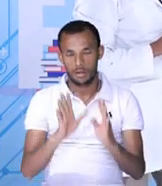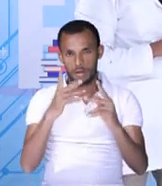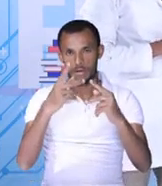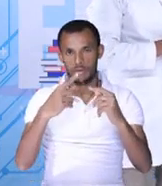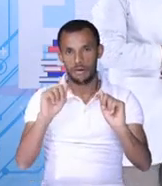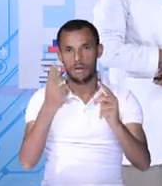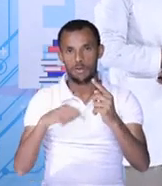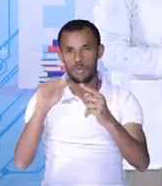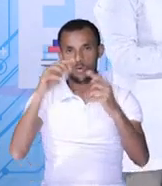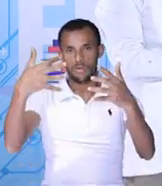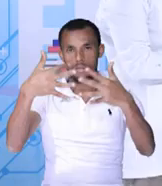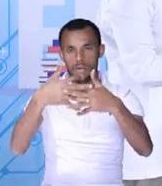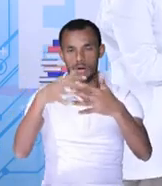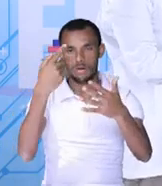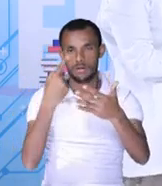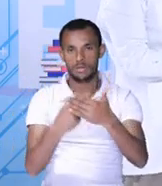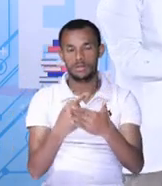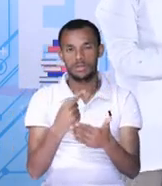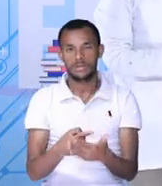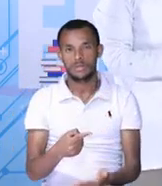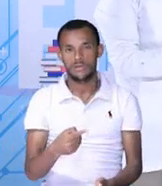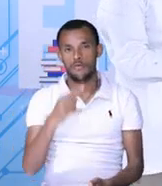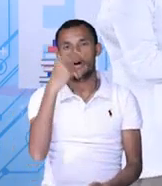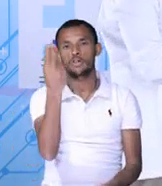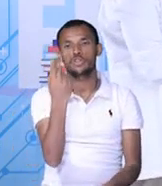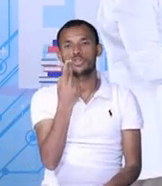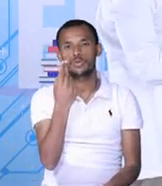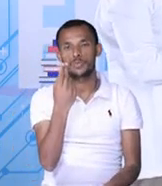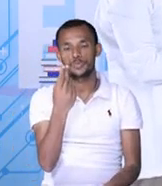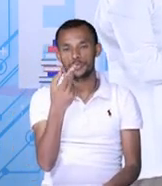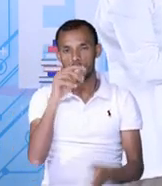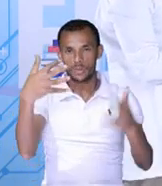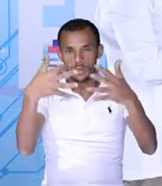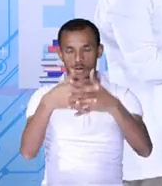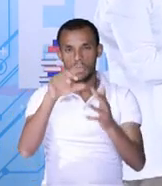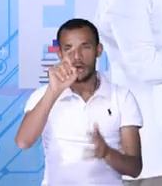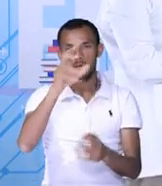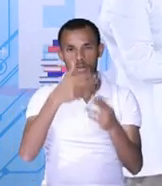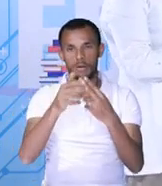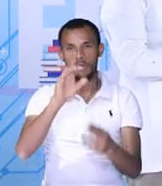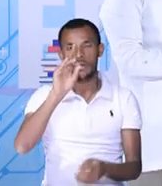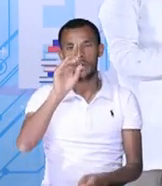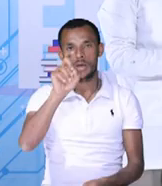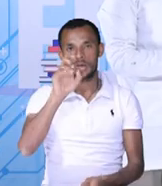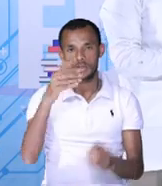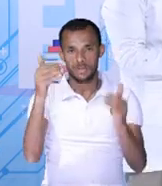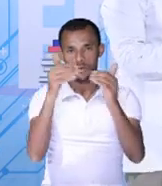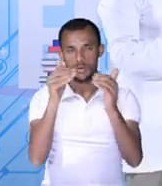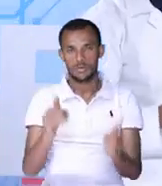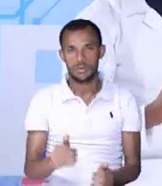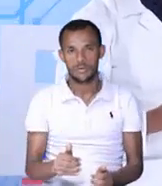try to integrate this function. It's integration of x times e raised to x dx equals